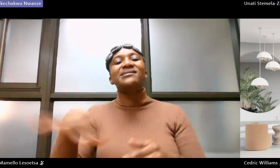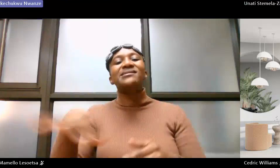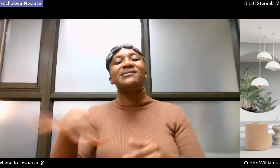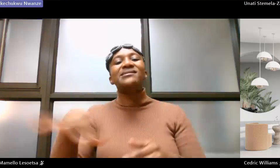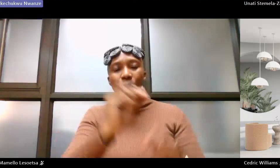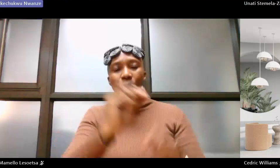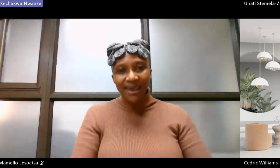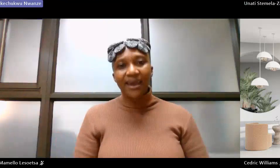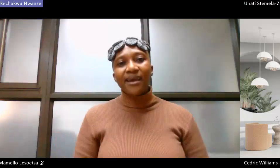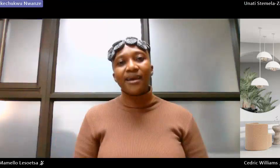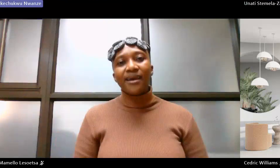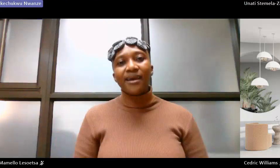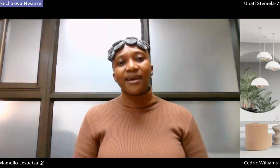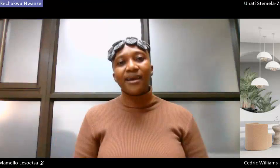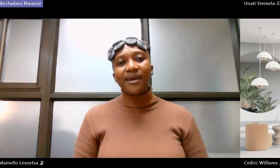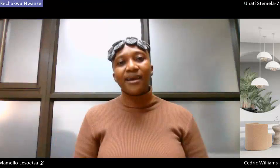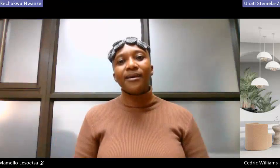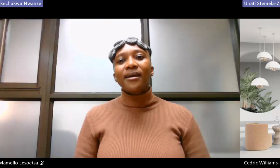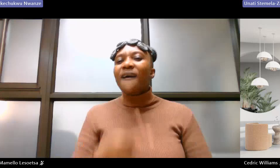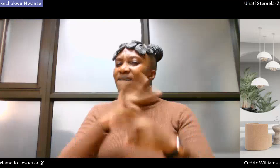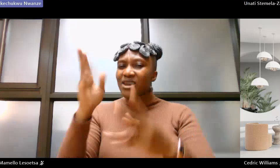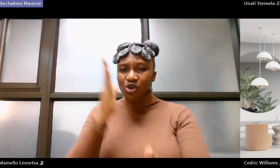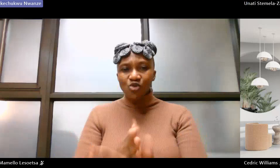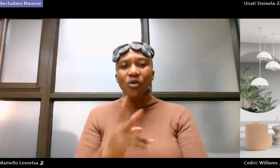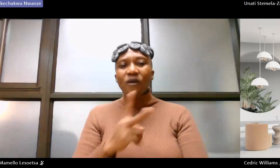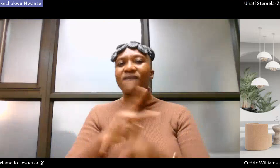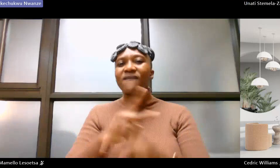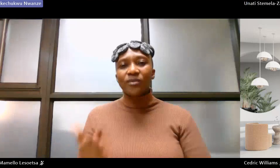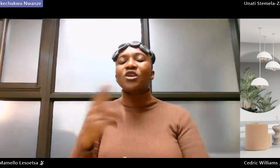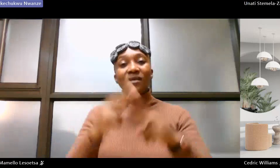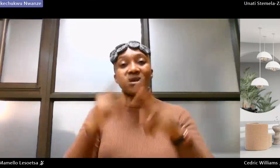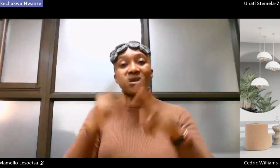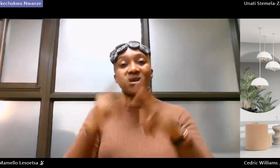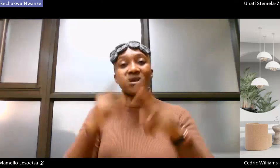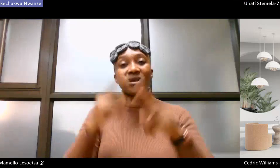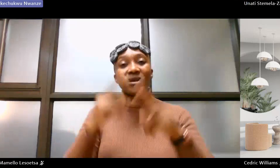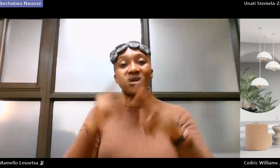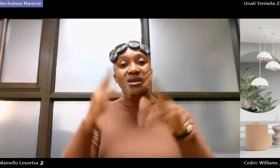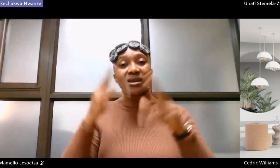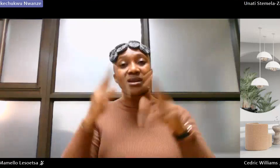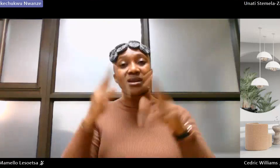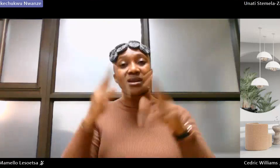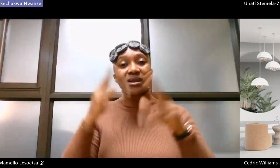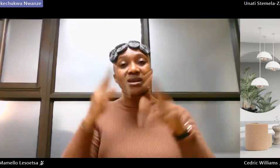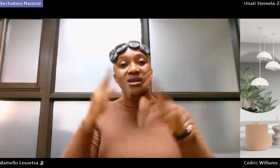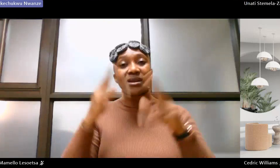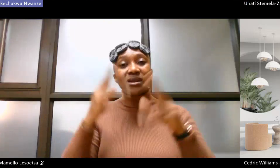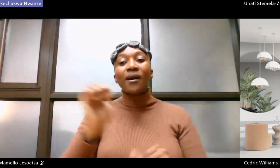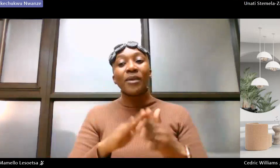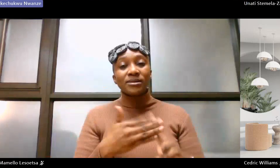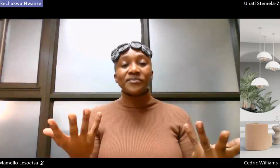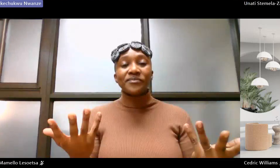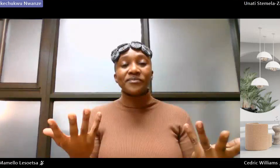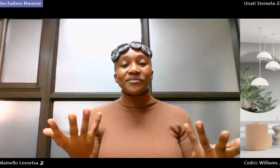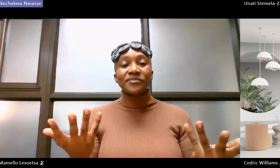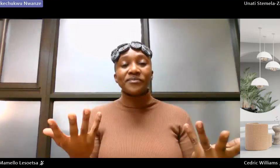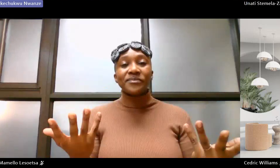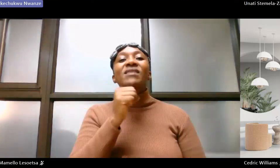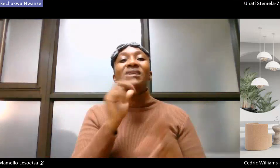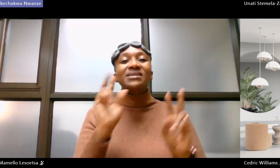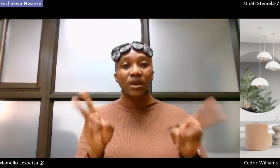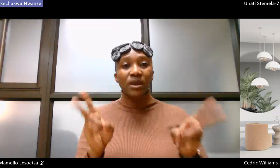true. Thank you. Very true. No, I thank you very much for this contribution, because I mean, what will convince people, just like you're saying, is